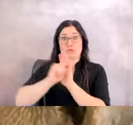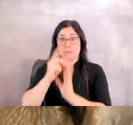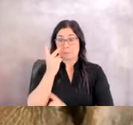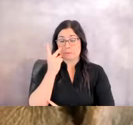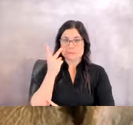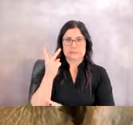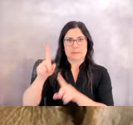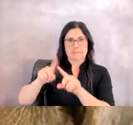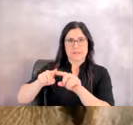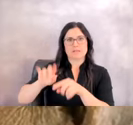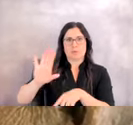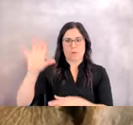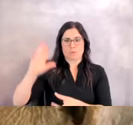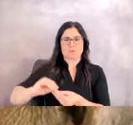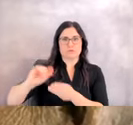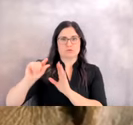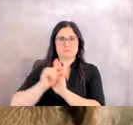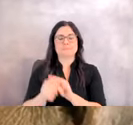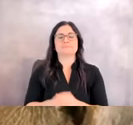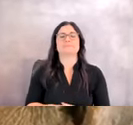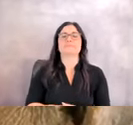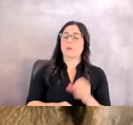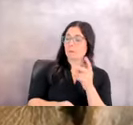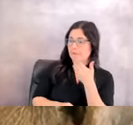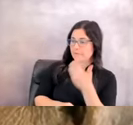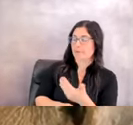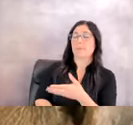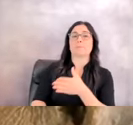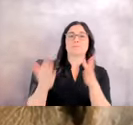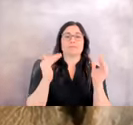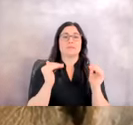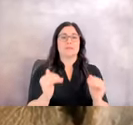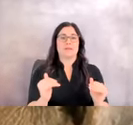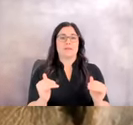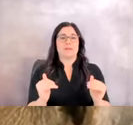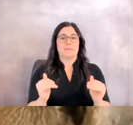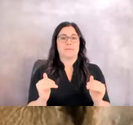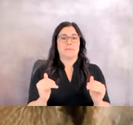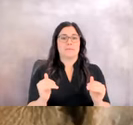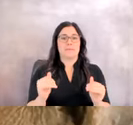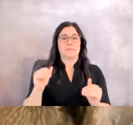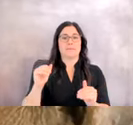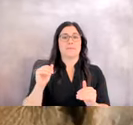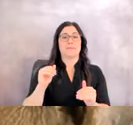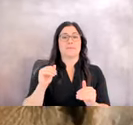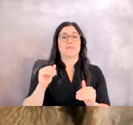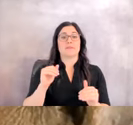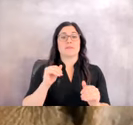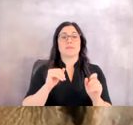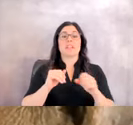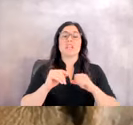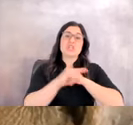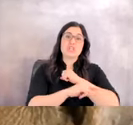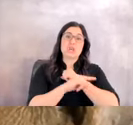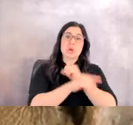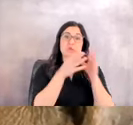Okay. All right. Thank you. Mm-hmm. Let's go to the next one, and then we'll see Marianne Boyle. Cheaters are going to cheat.